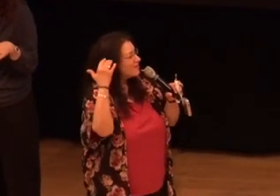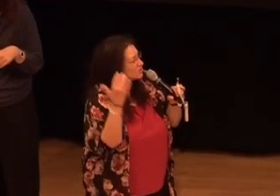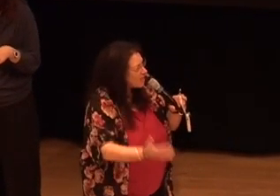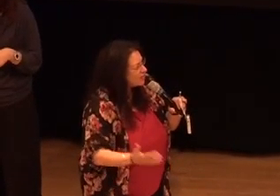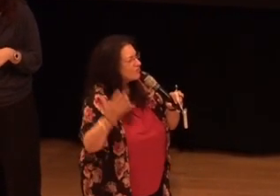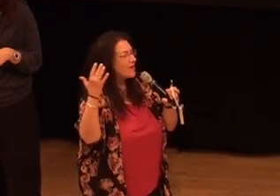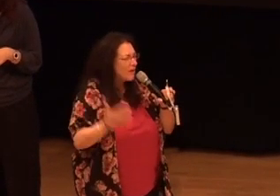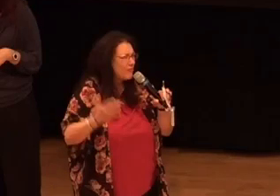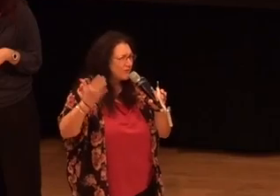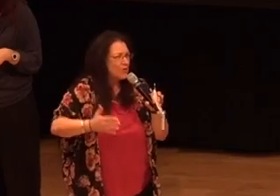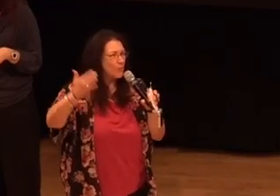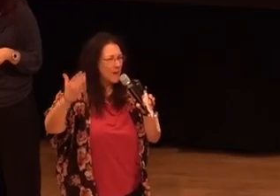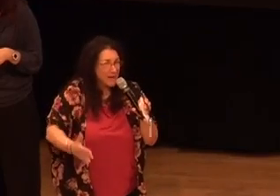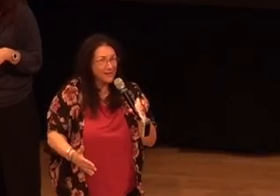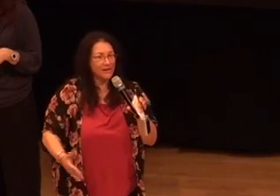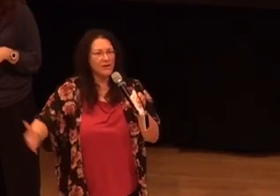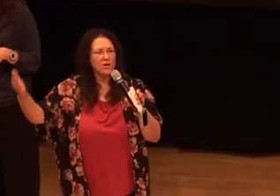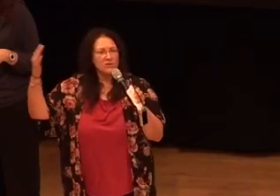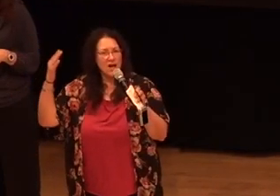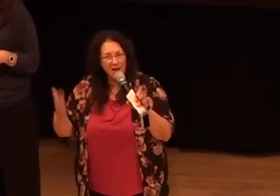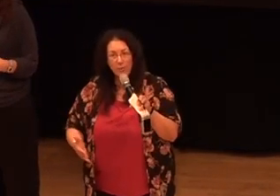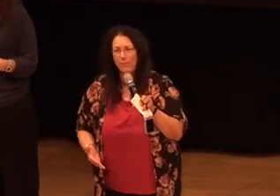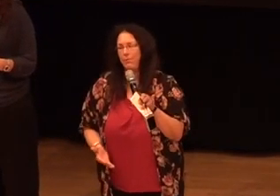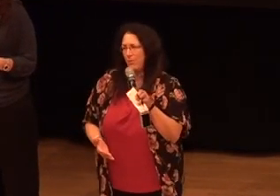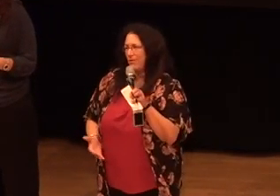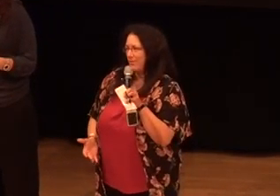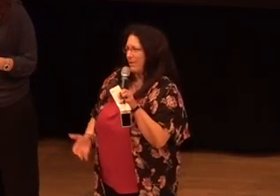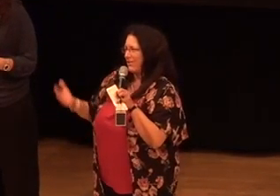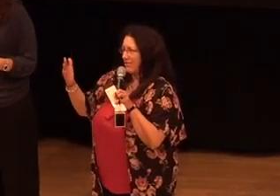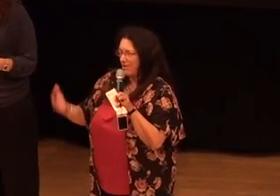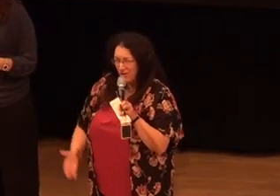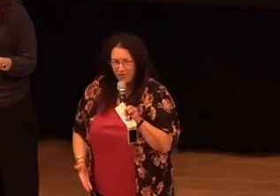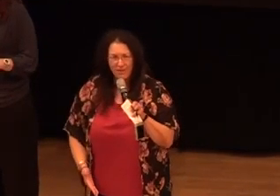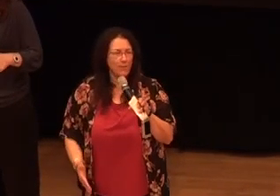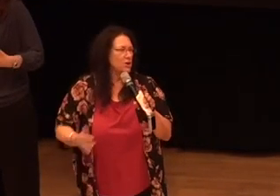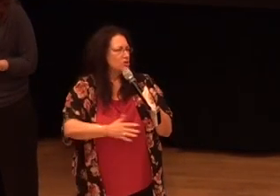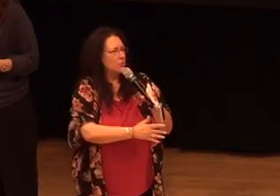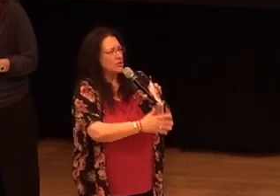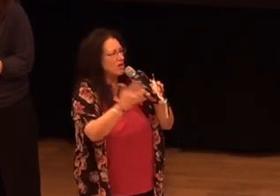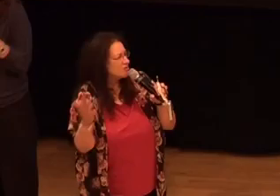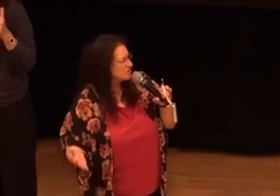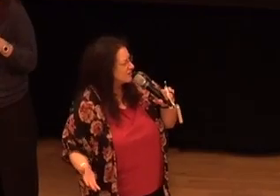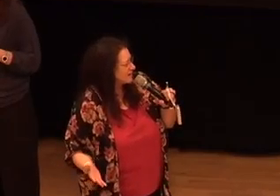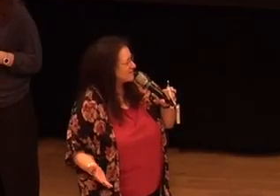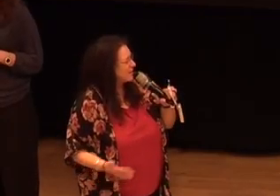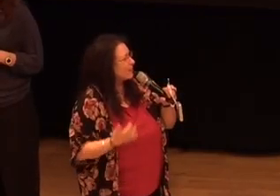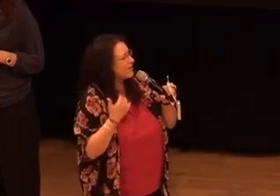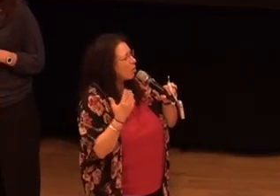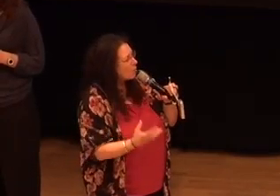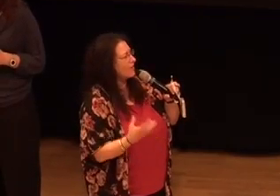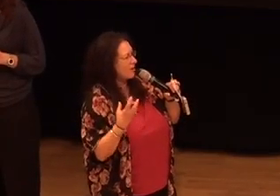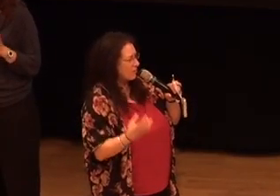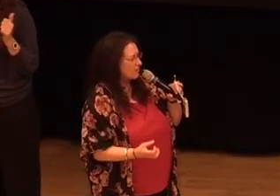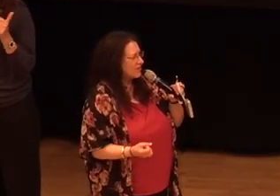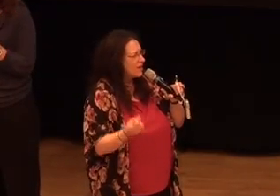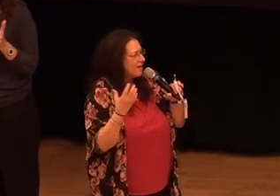doing in challenging every single pilot to hire people with disabilities and audition them. So it changes the landscape and they